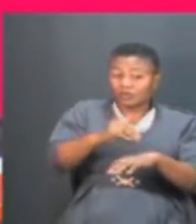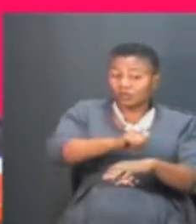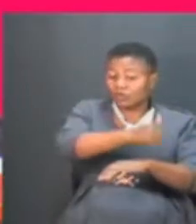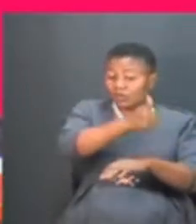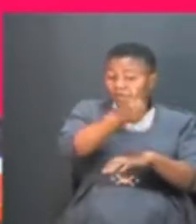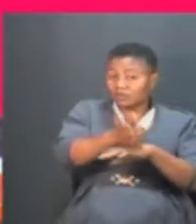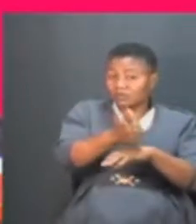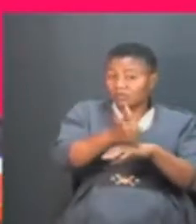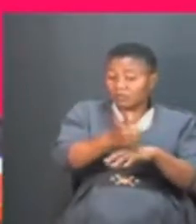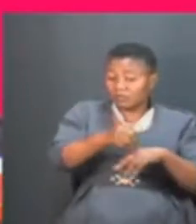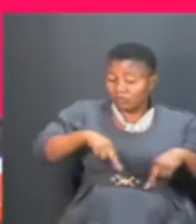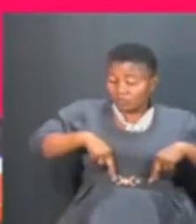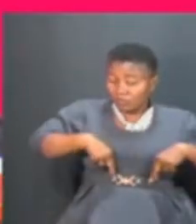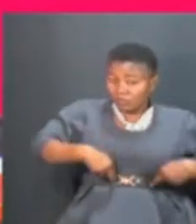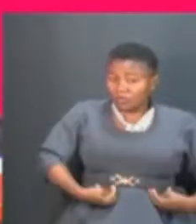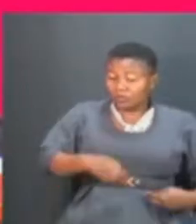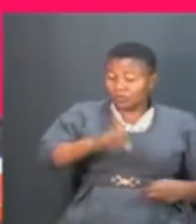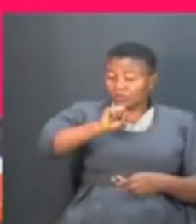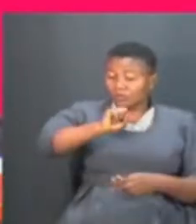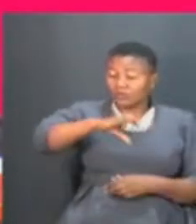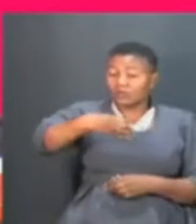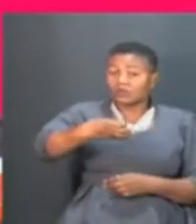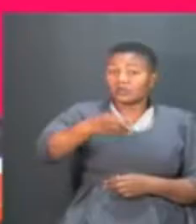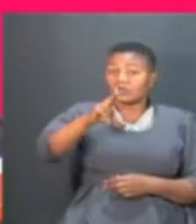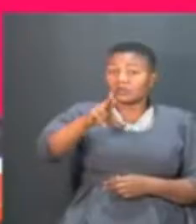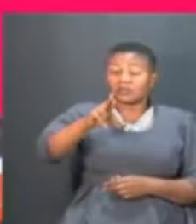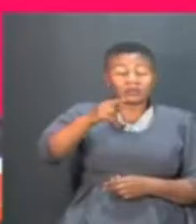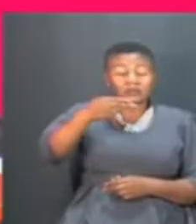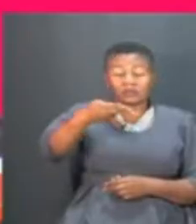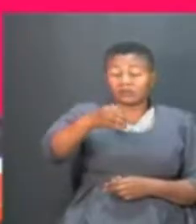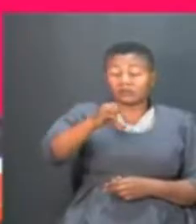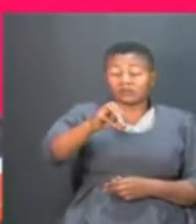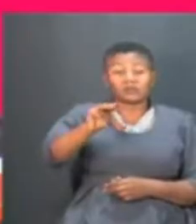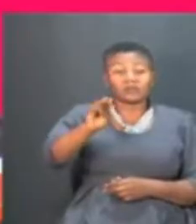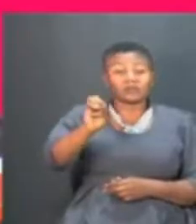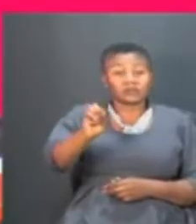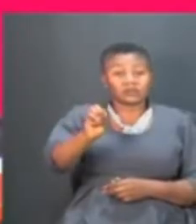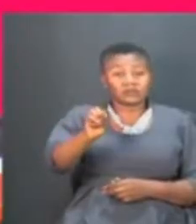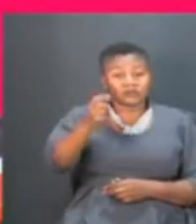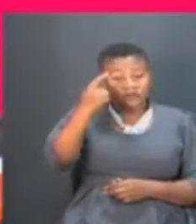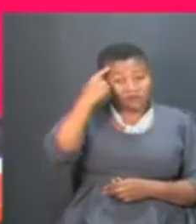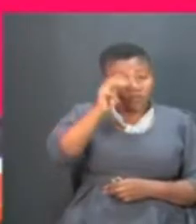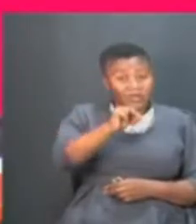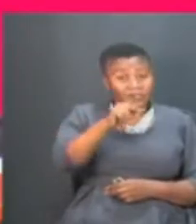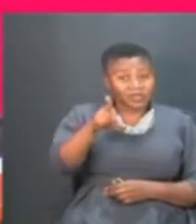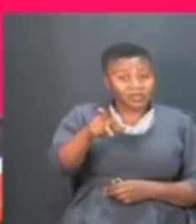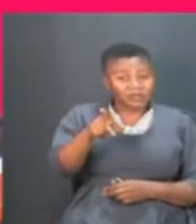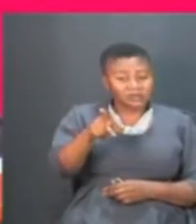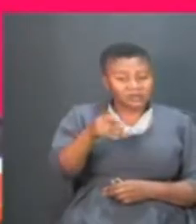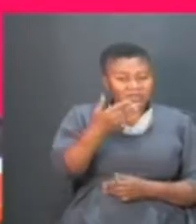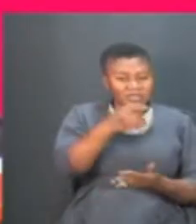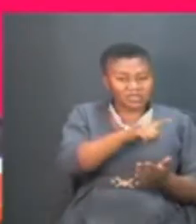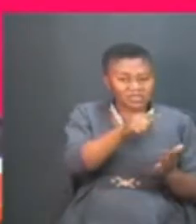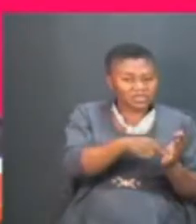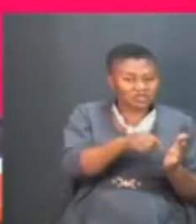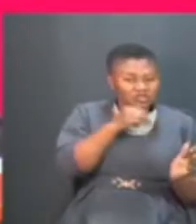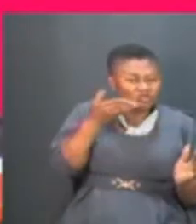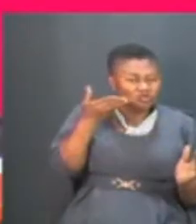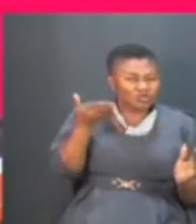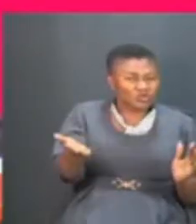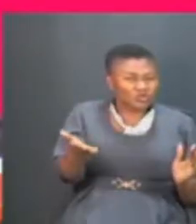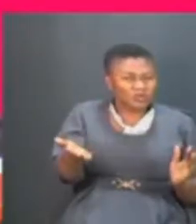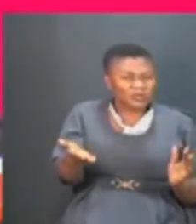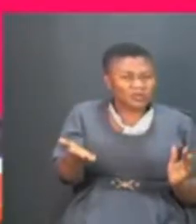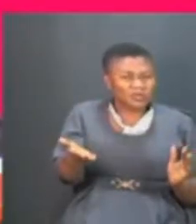scheme for members of parliament. This has been non-existent. They sent people to